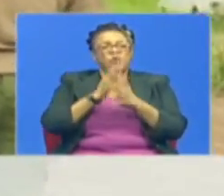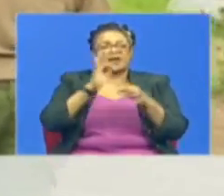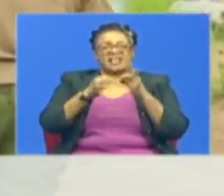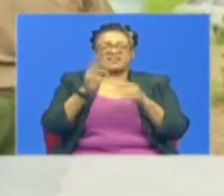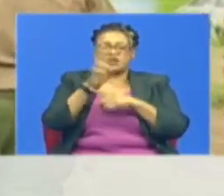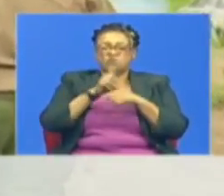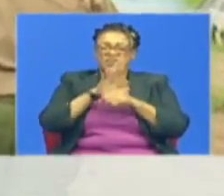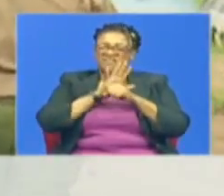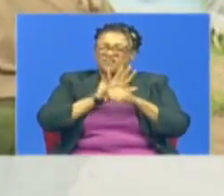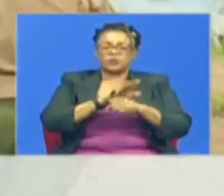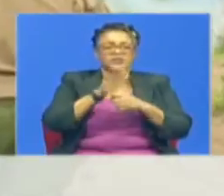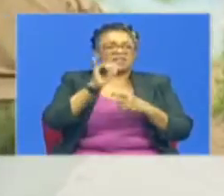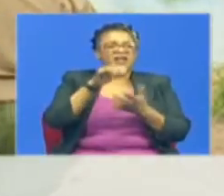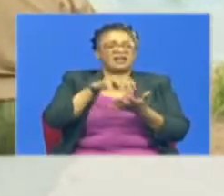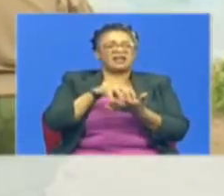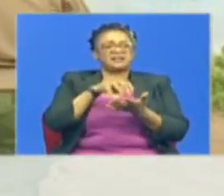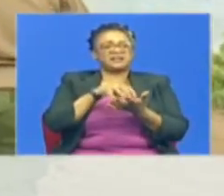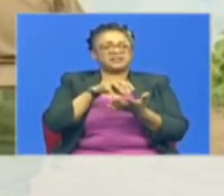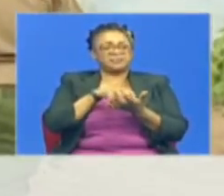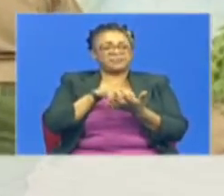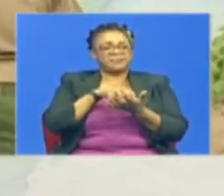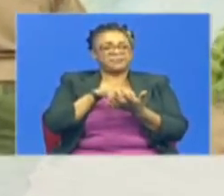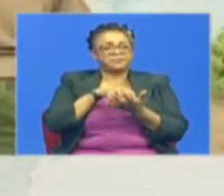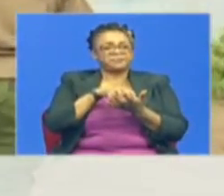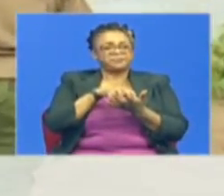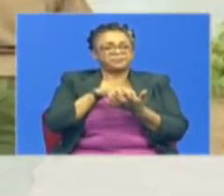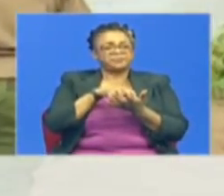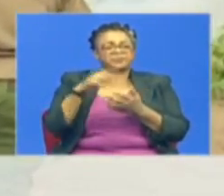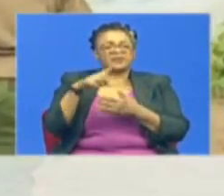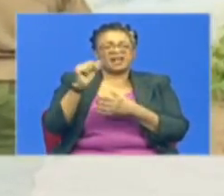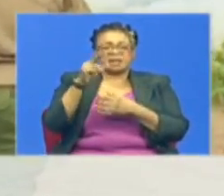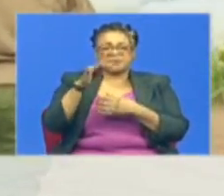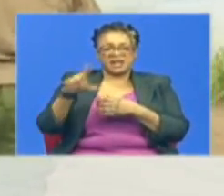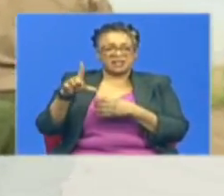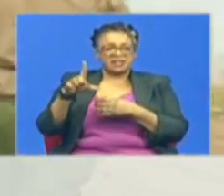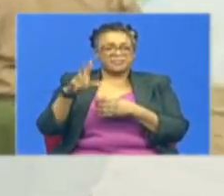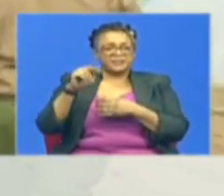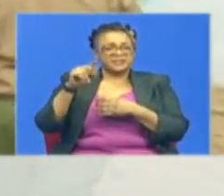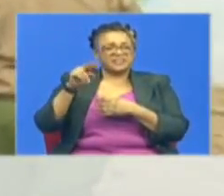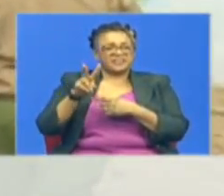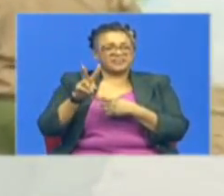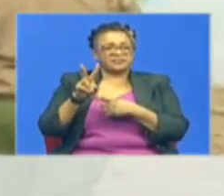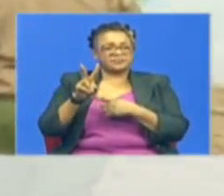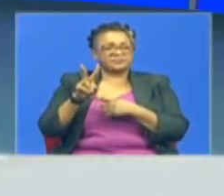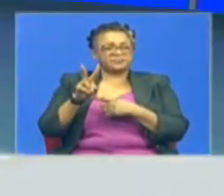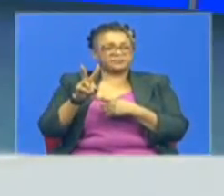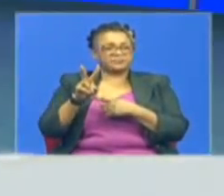in that case was necessary. Gabriel Kudaka, NTV.